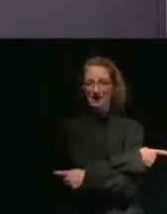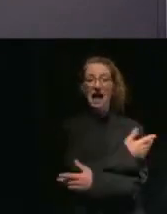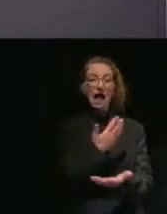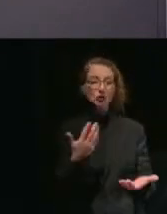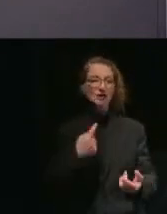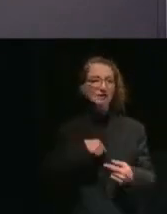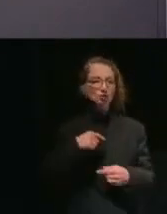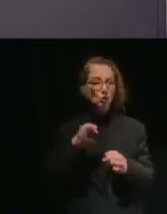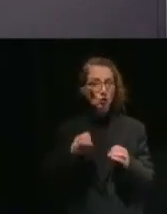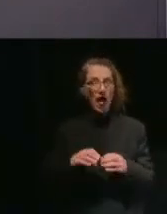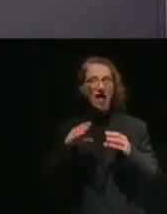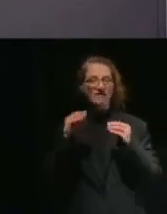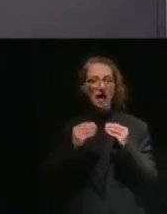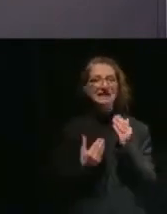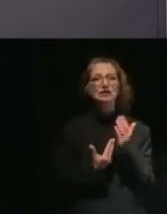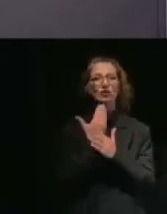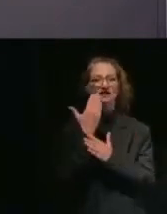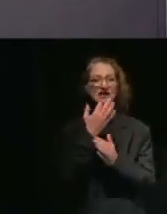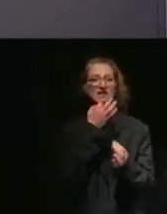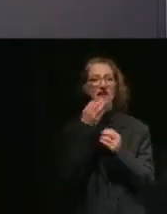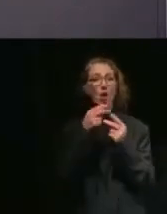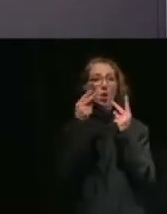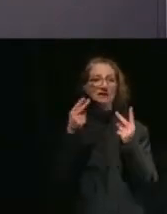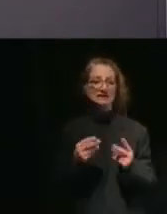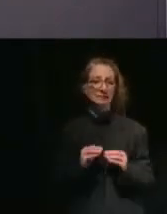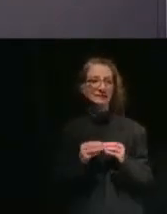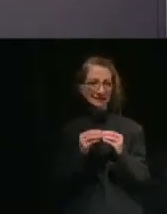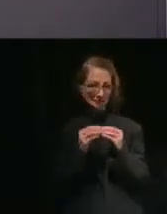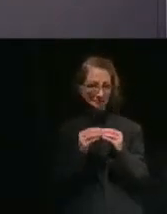interview questions or new survey questions.